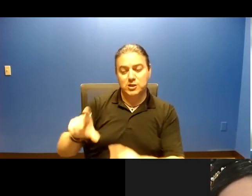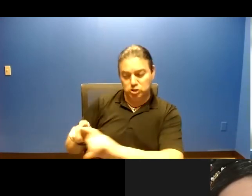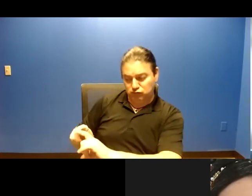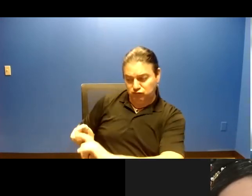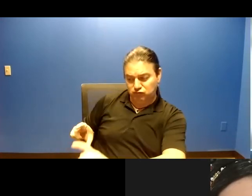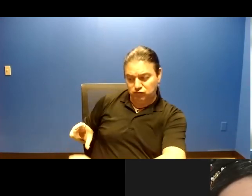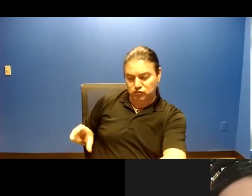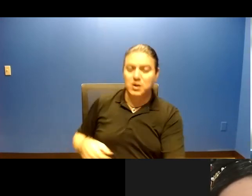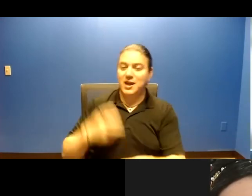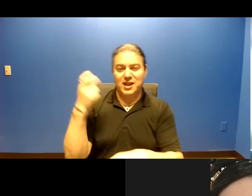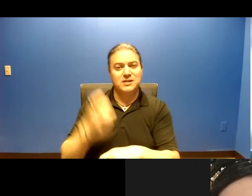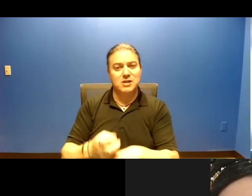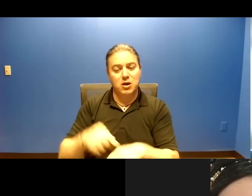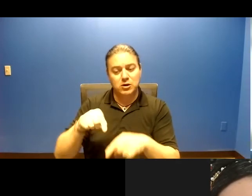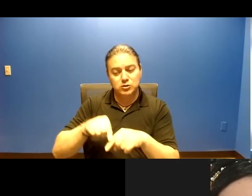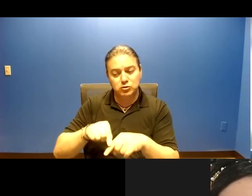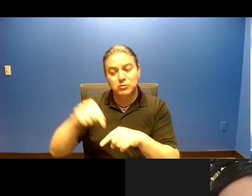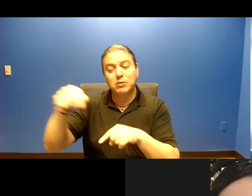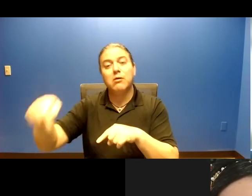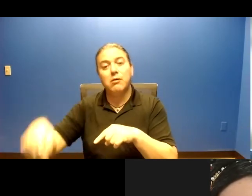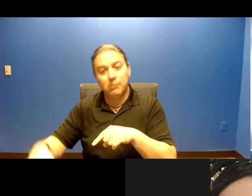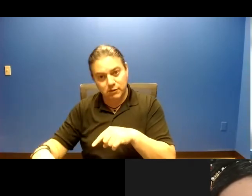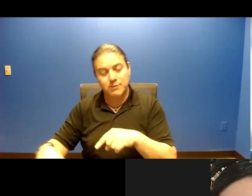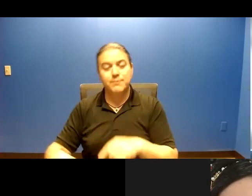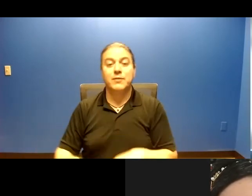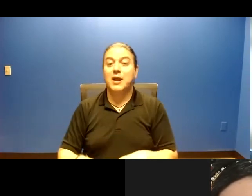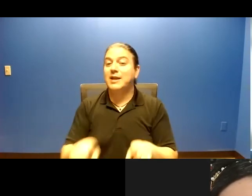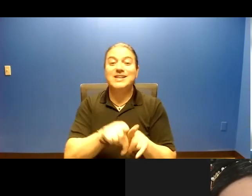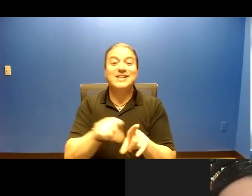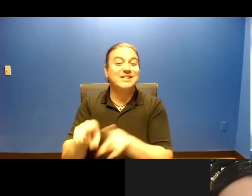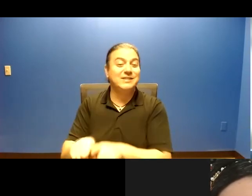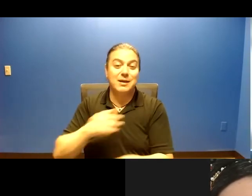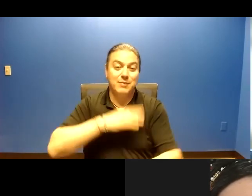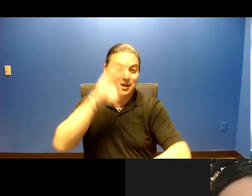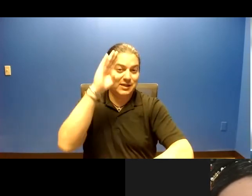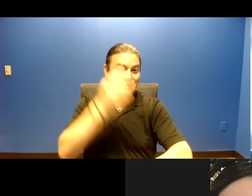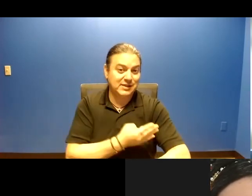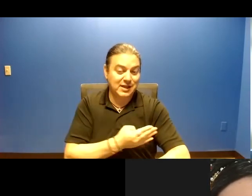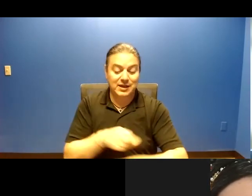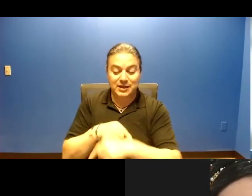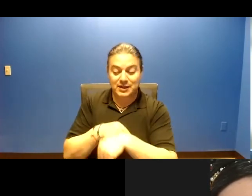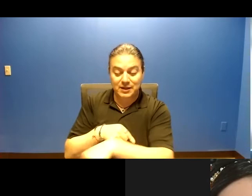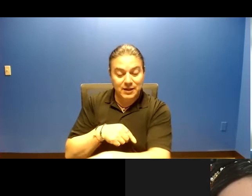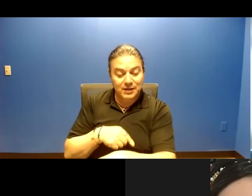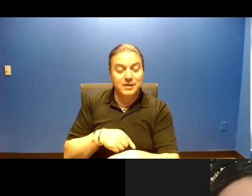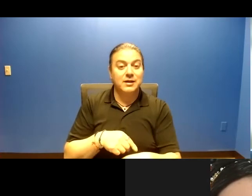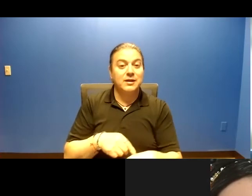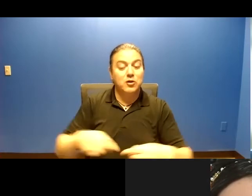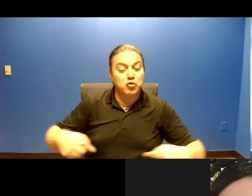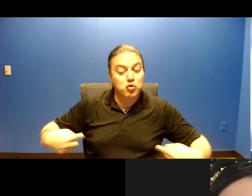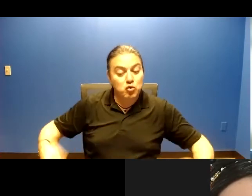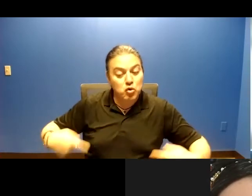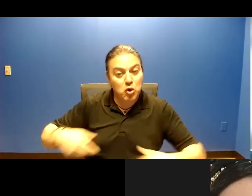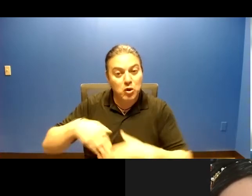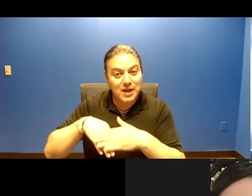another mountain. He rolls in, with a barrier-free shower, he's able to toilet himself, shower himself, take care of his